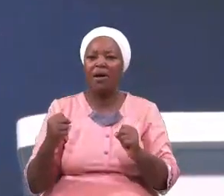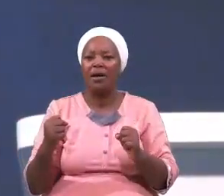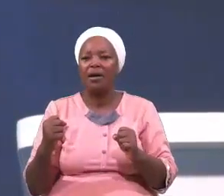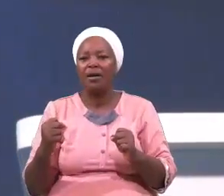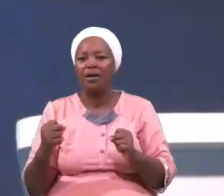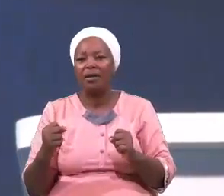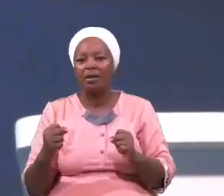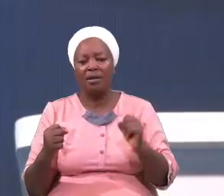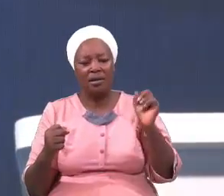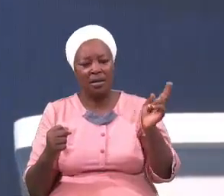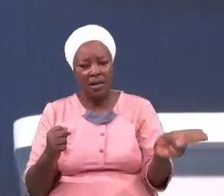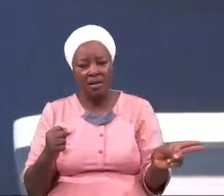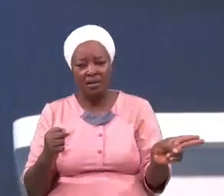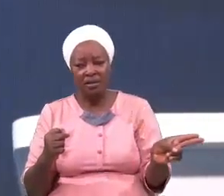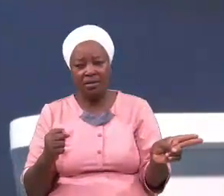Each now,